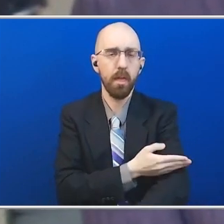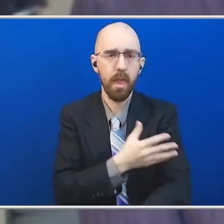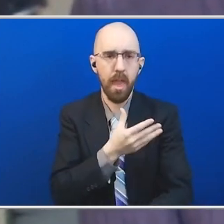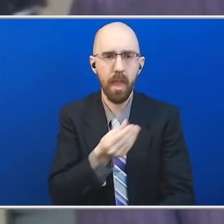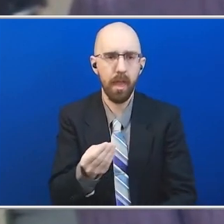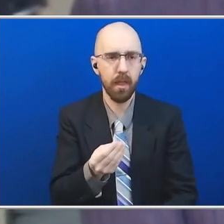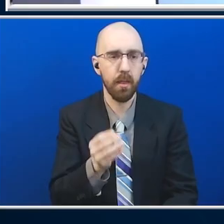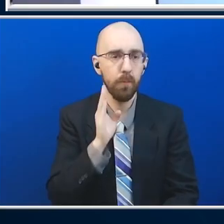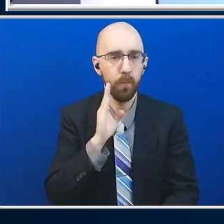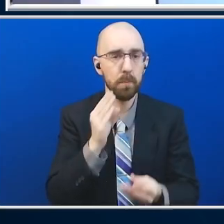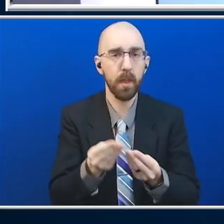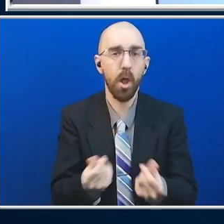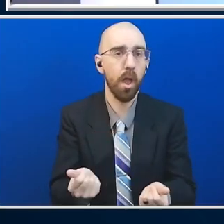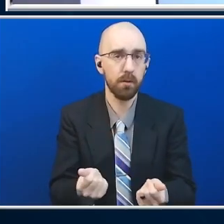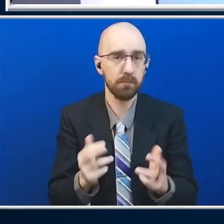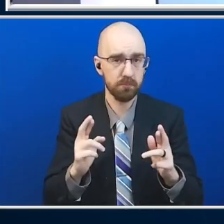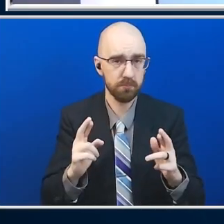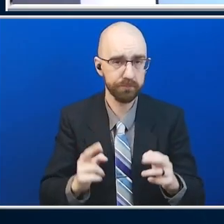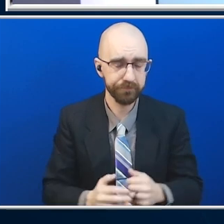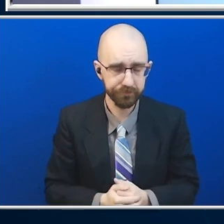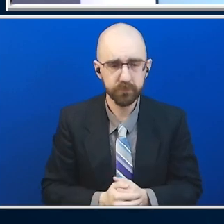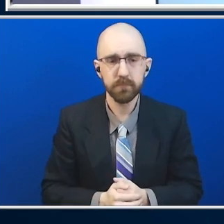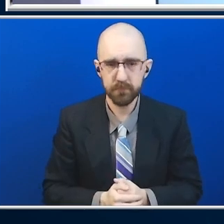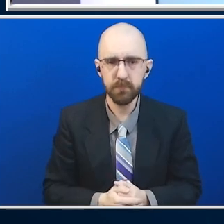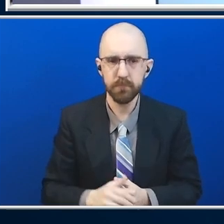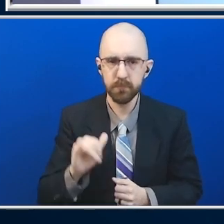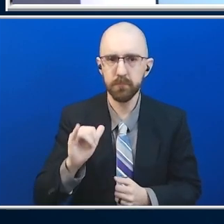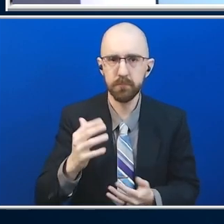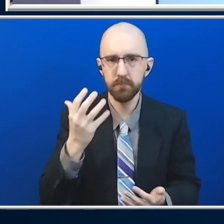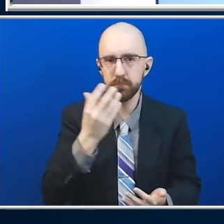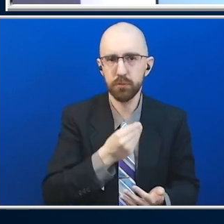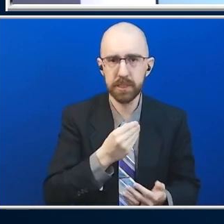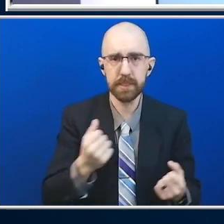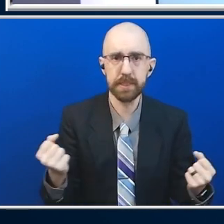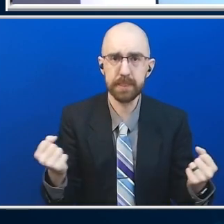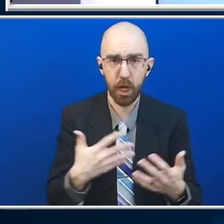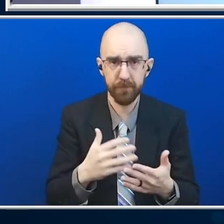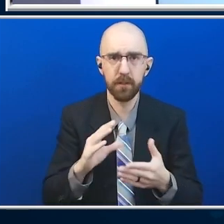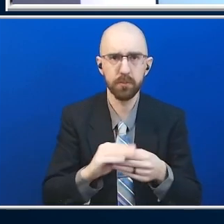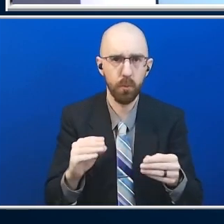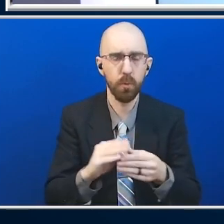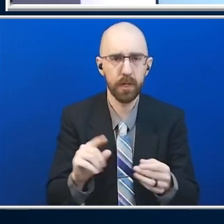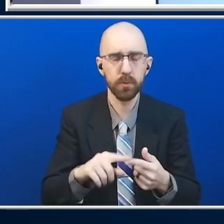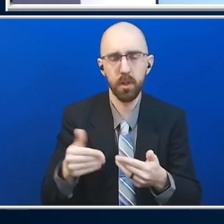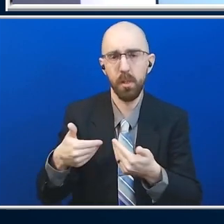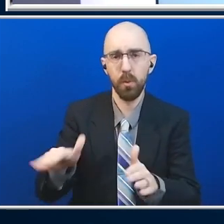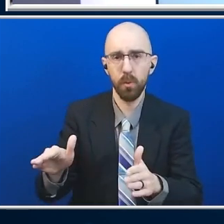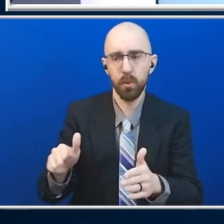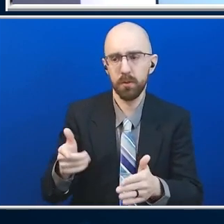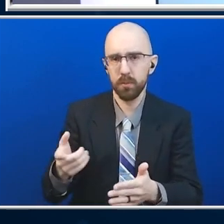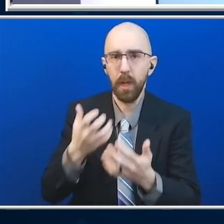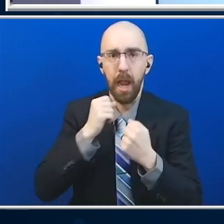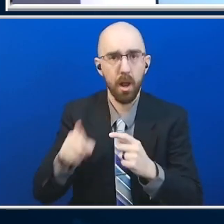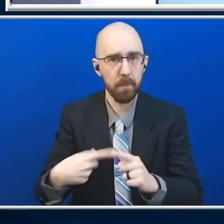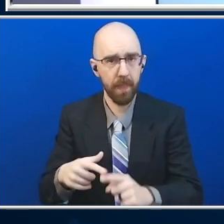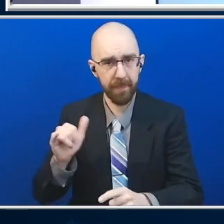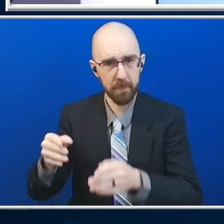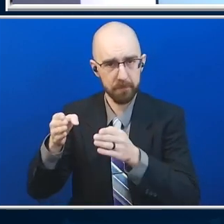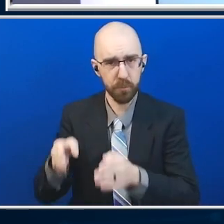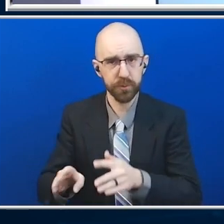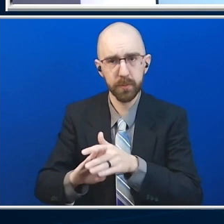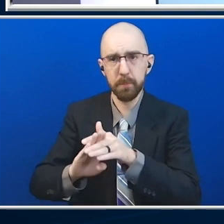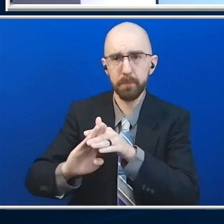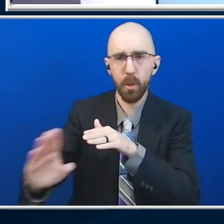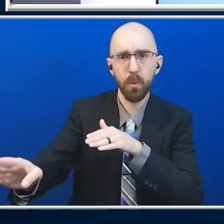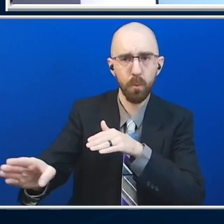gone. Well, that's a pretty terrifying story, to lose someone you love so much and have them out there struggling